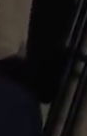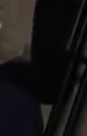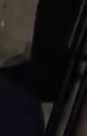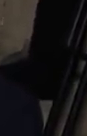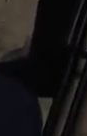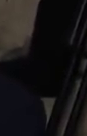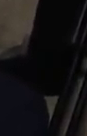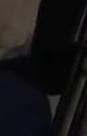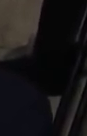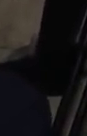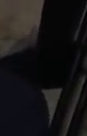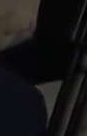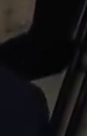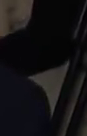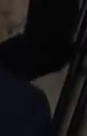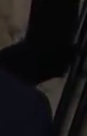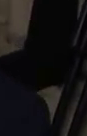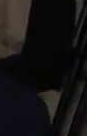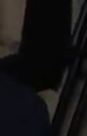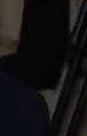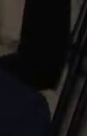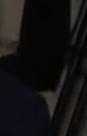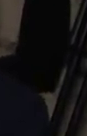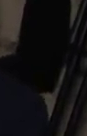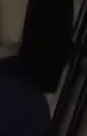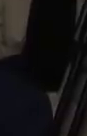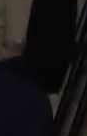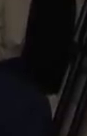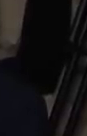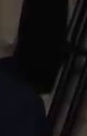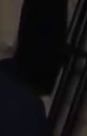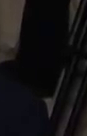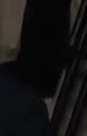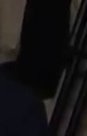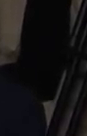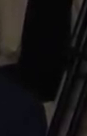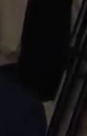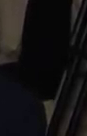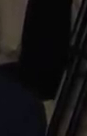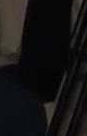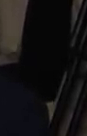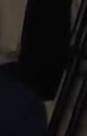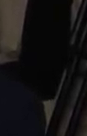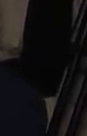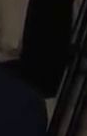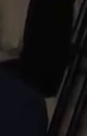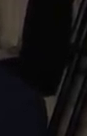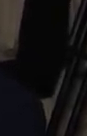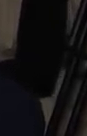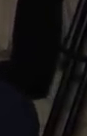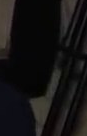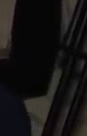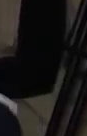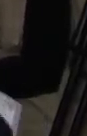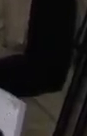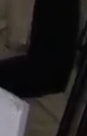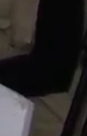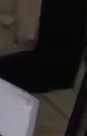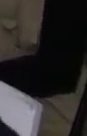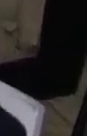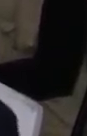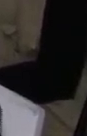can be done to improve the electoral processes and systems on the continent?